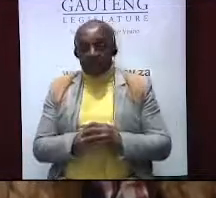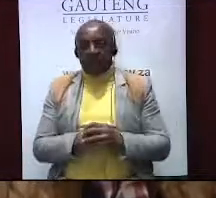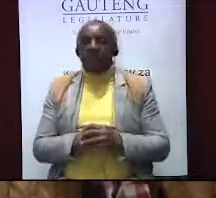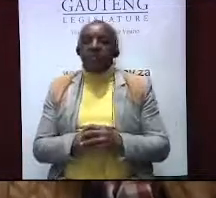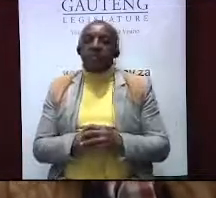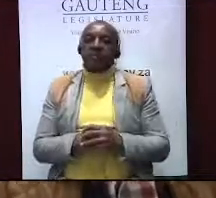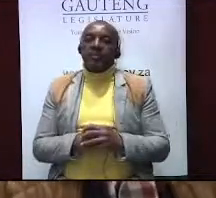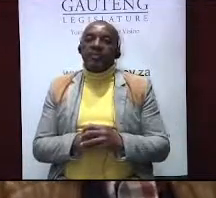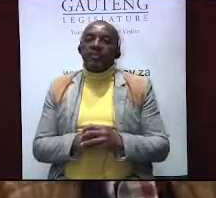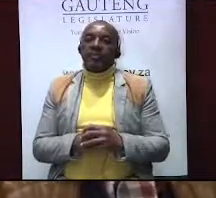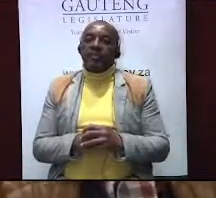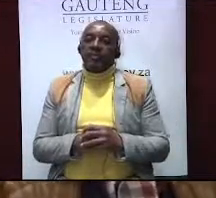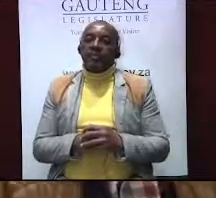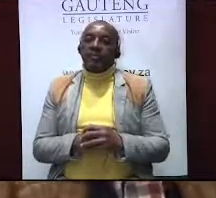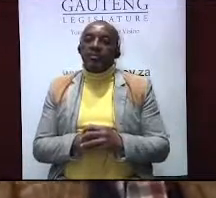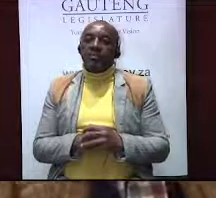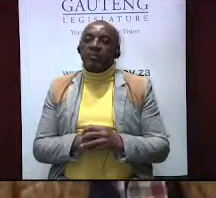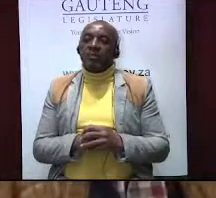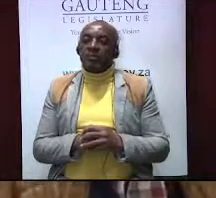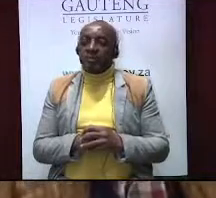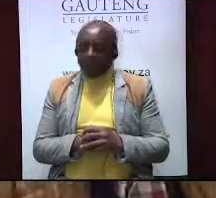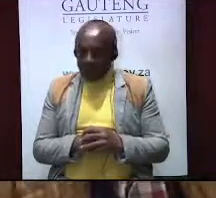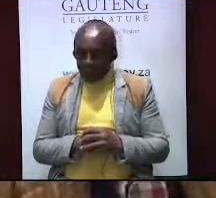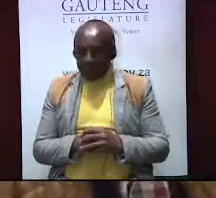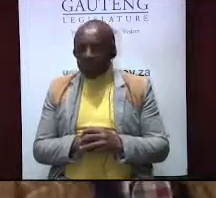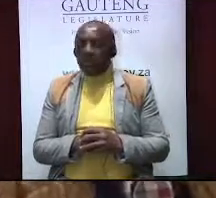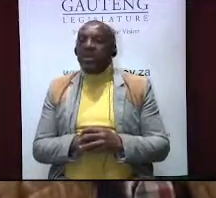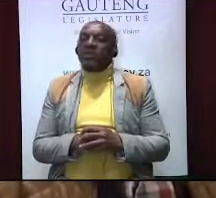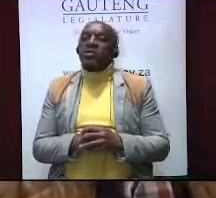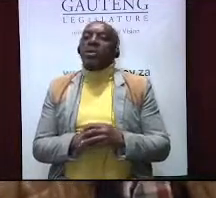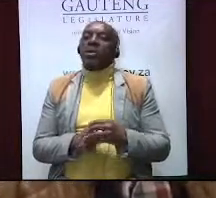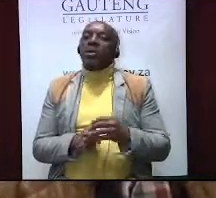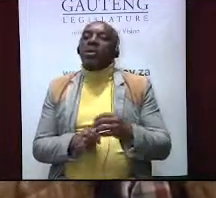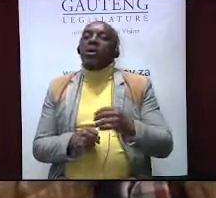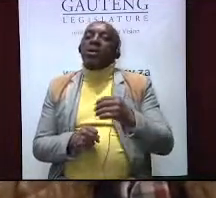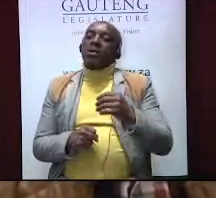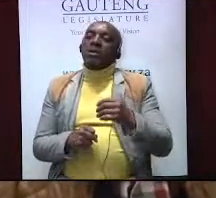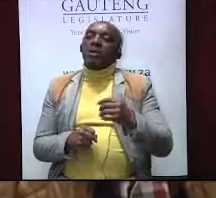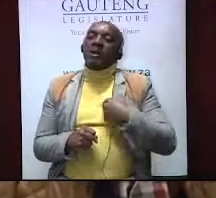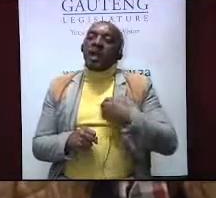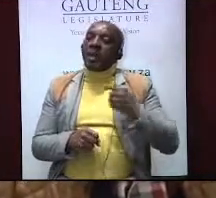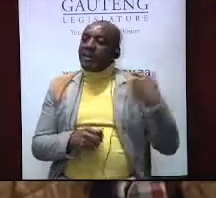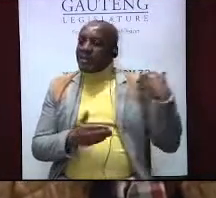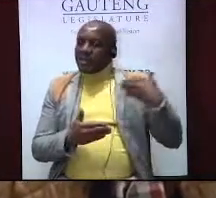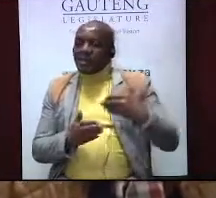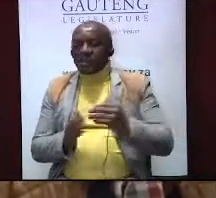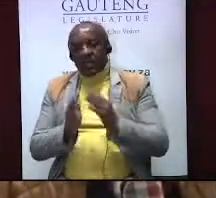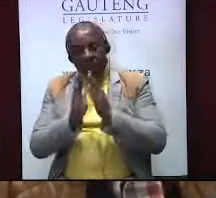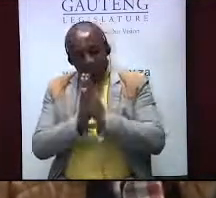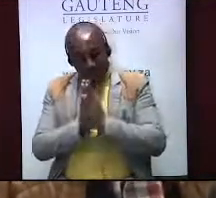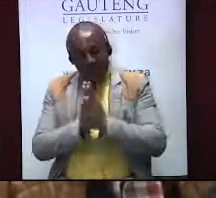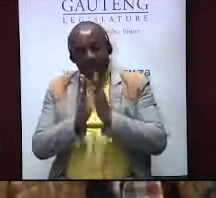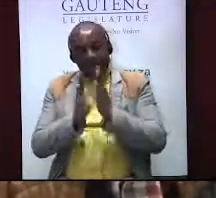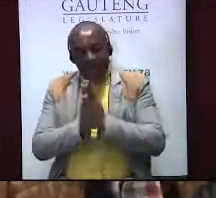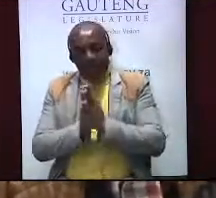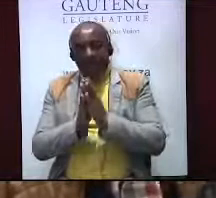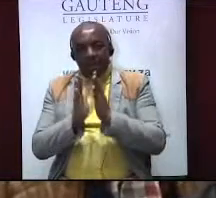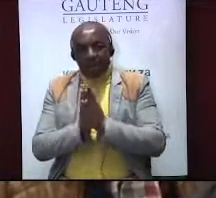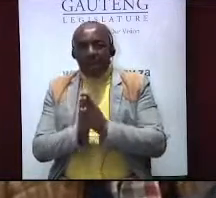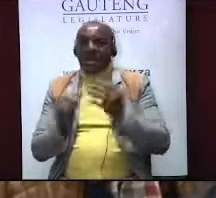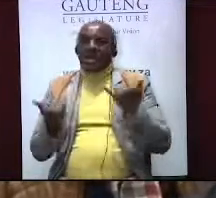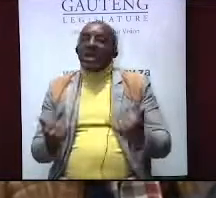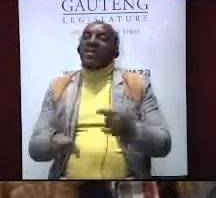go di molotlase ke khale re bua ke khale re rapela ke nako ya go dira ke a leboga.